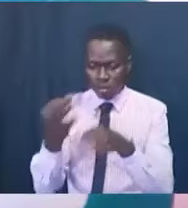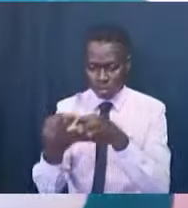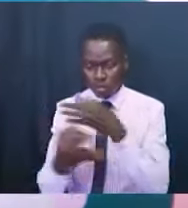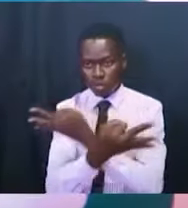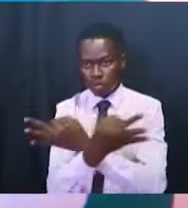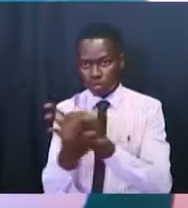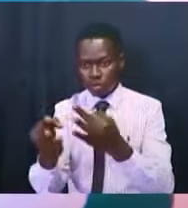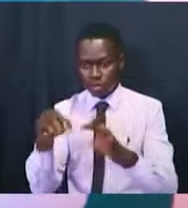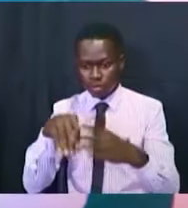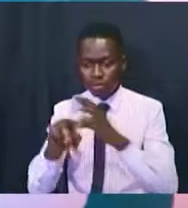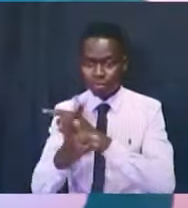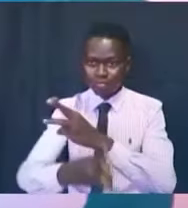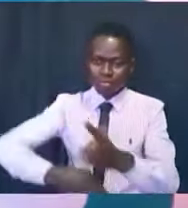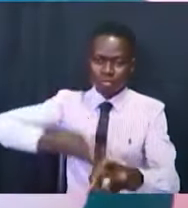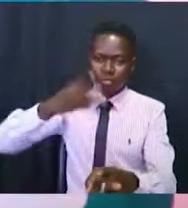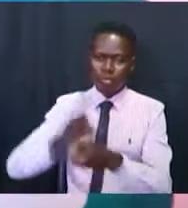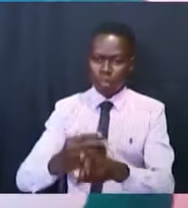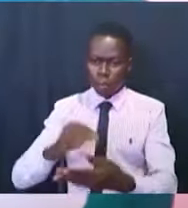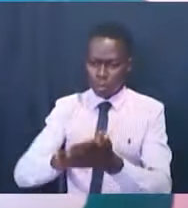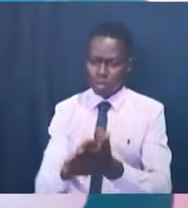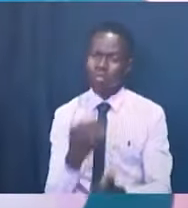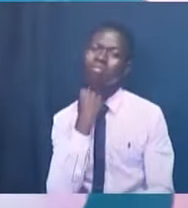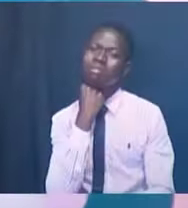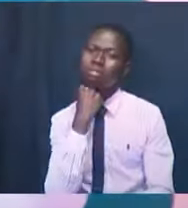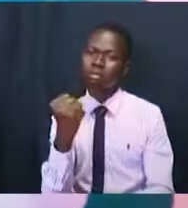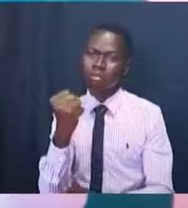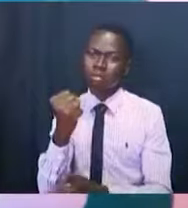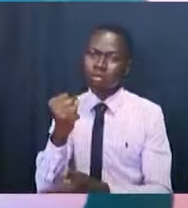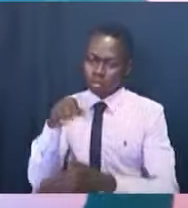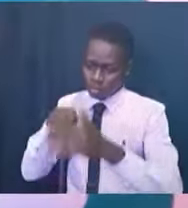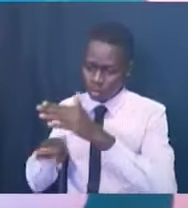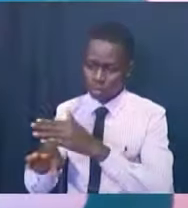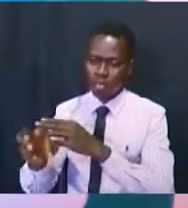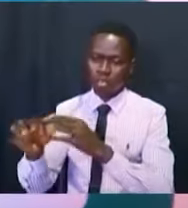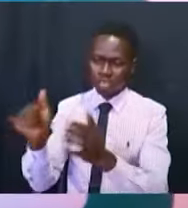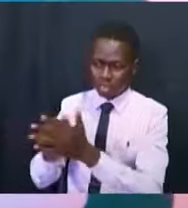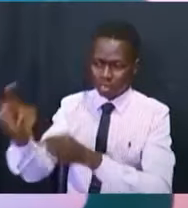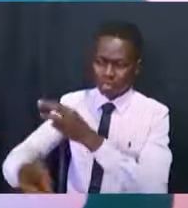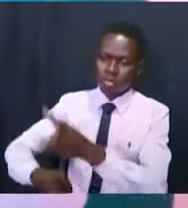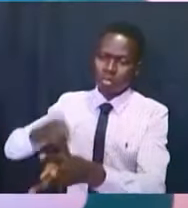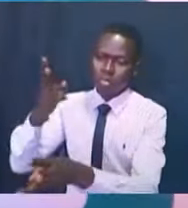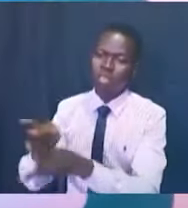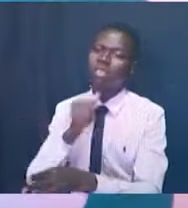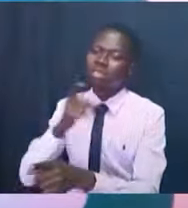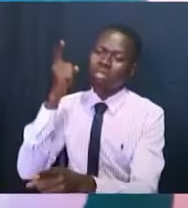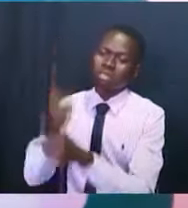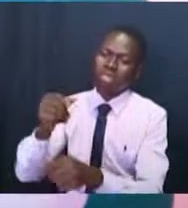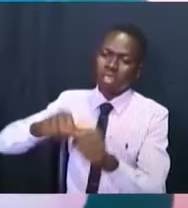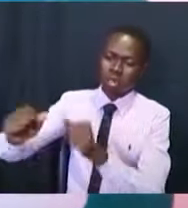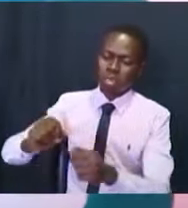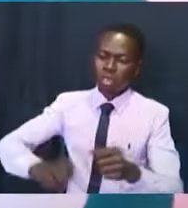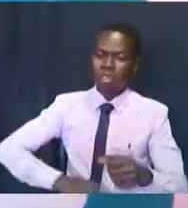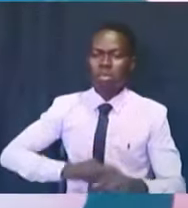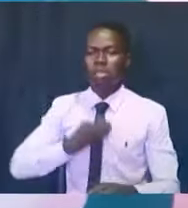we are being granted to be unleashed into such world. It is not just about emotionalism and